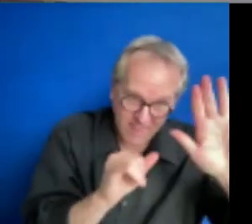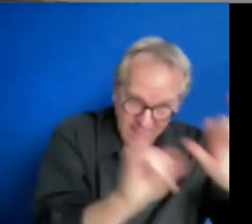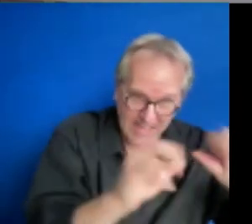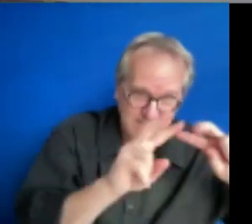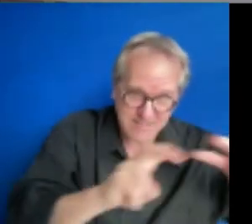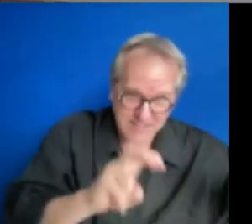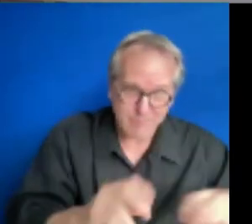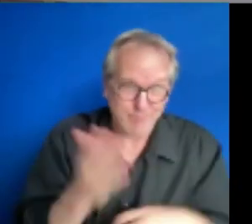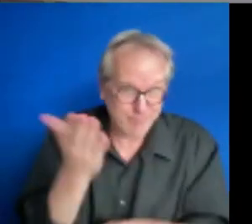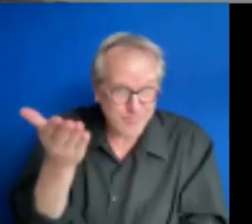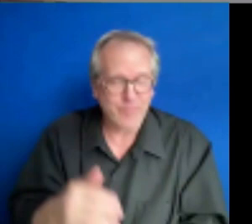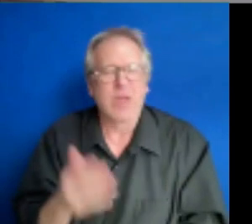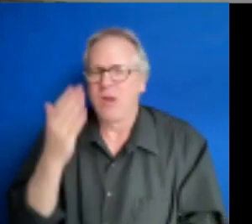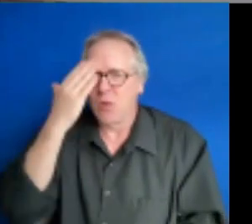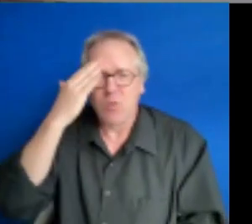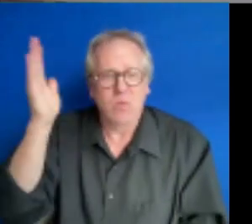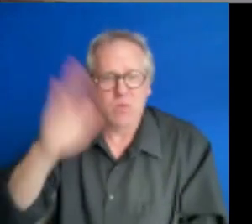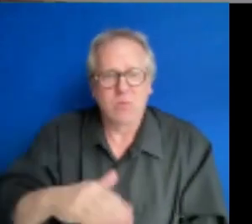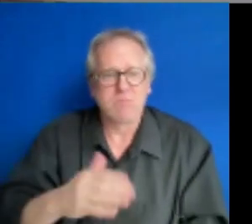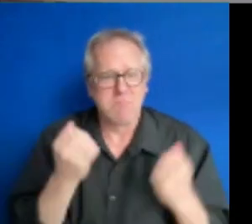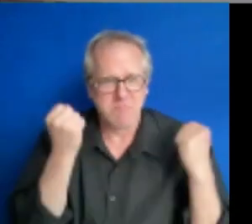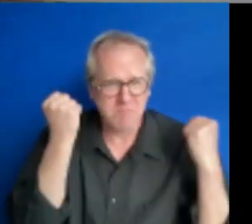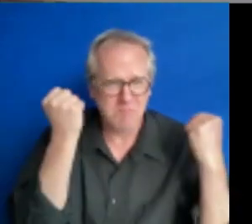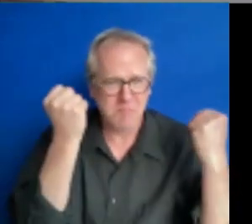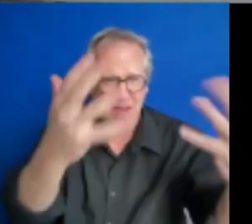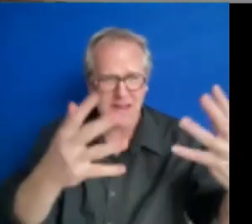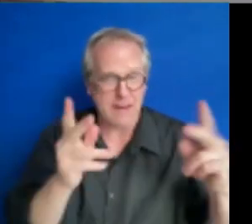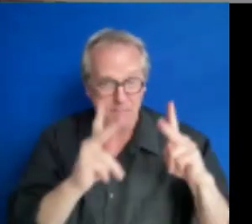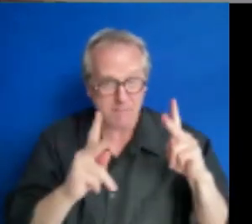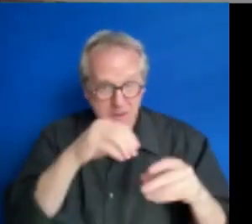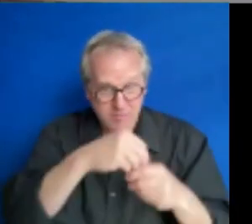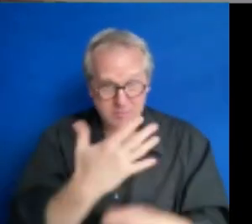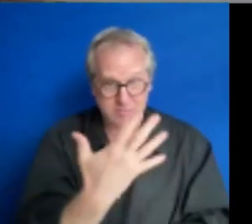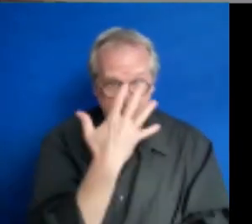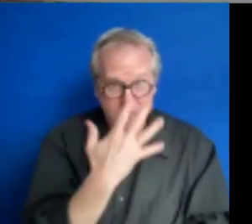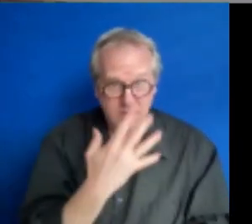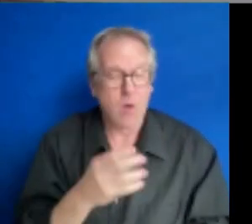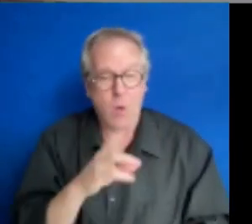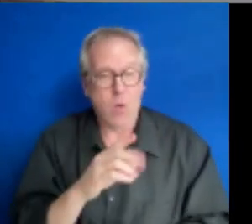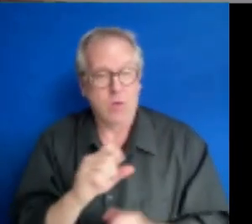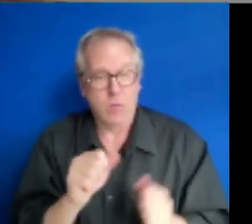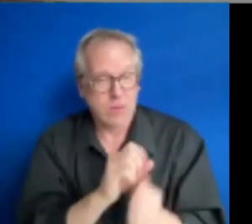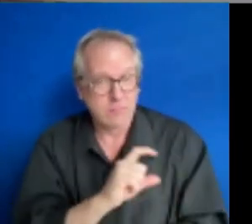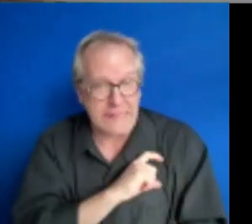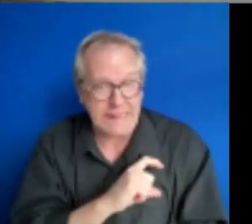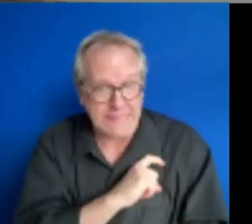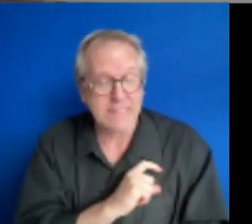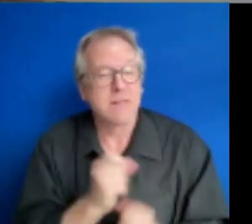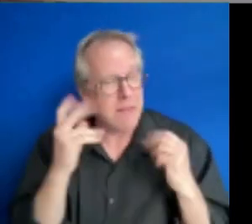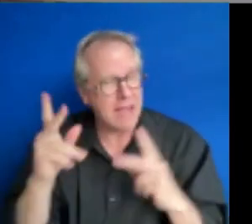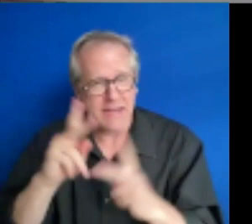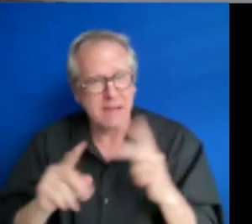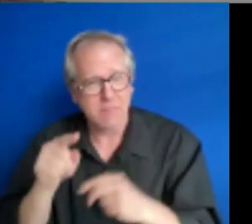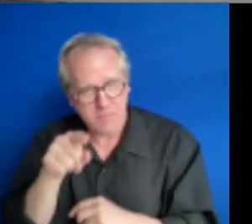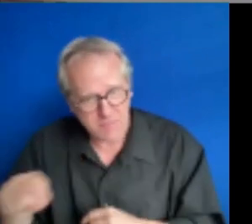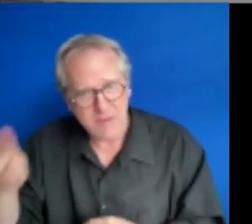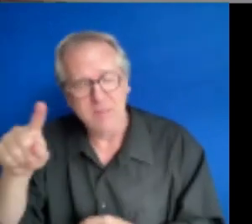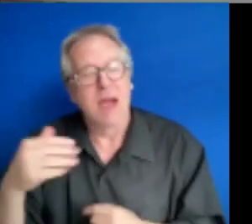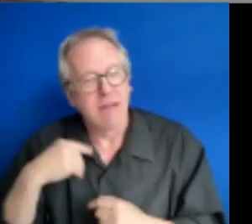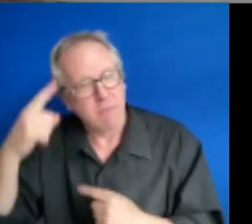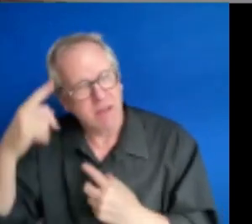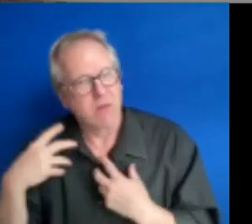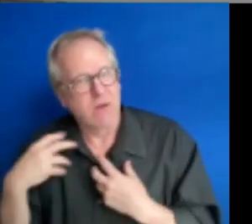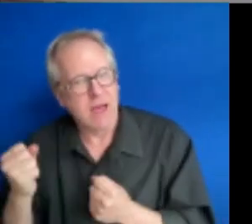know that a huge majority of people who encounter the police are often experiencing a mental